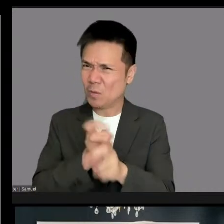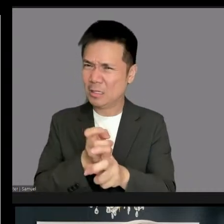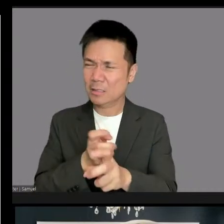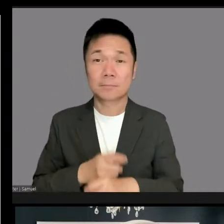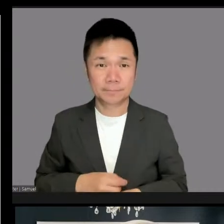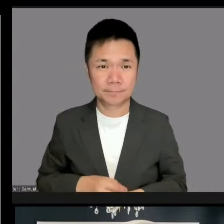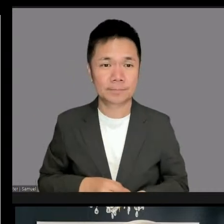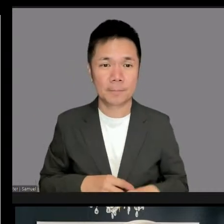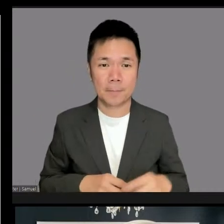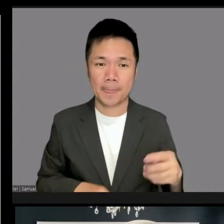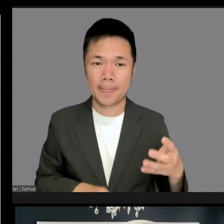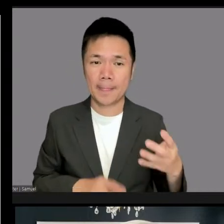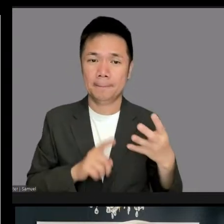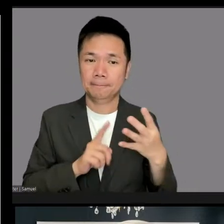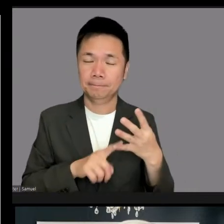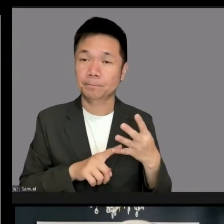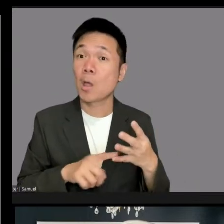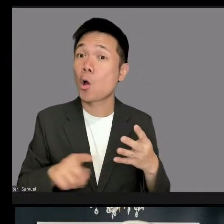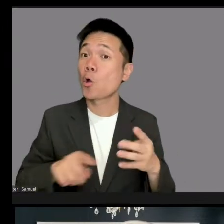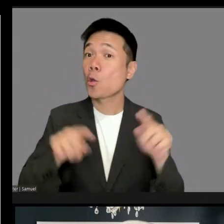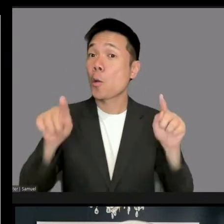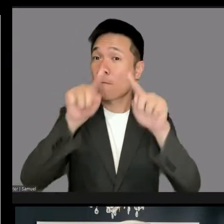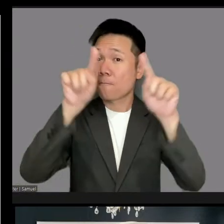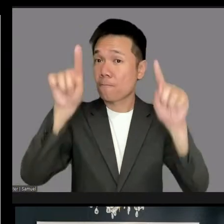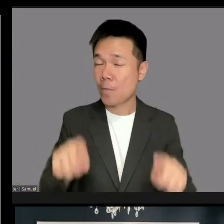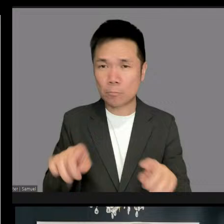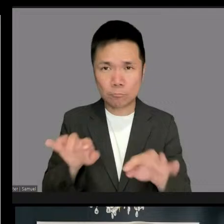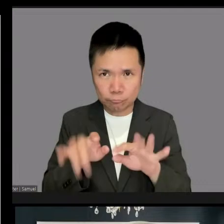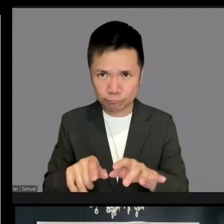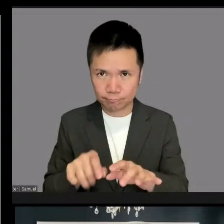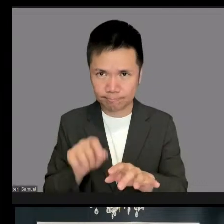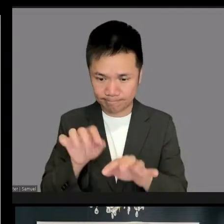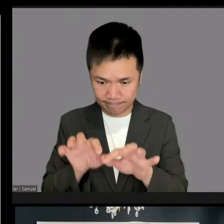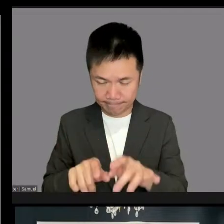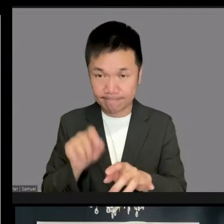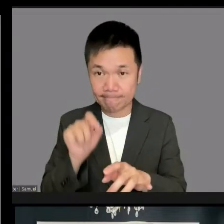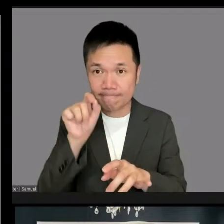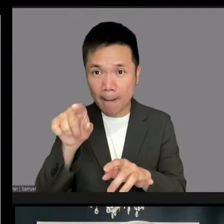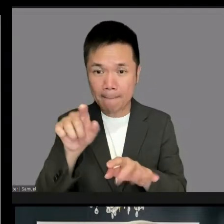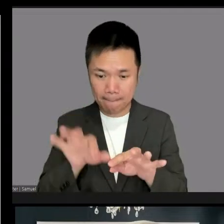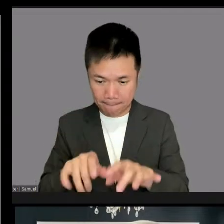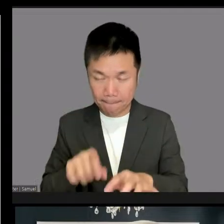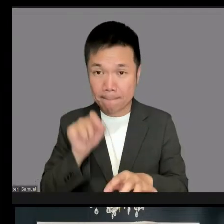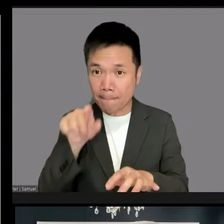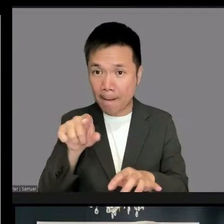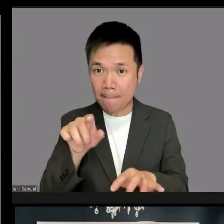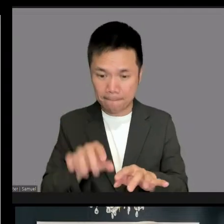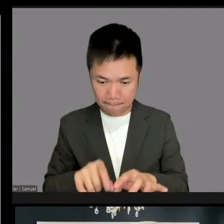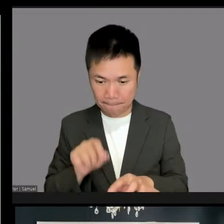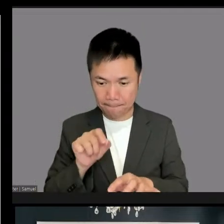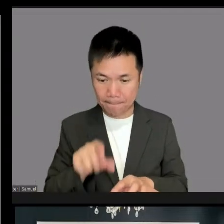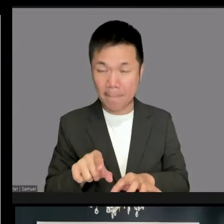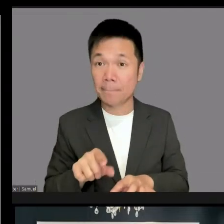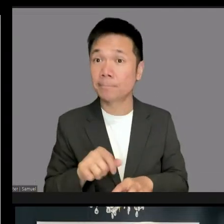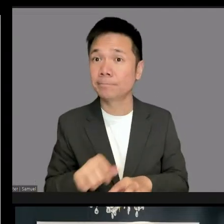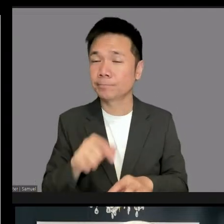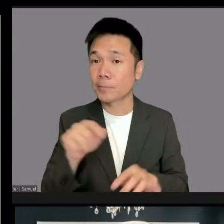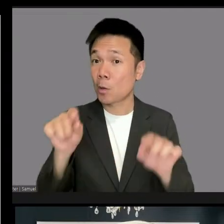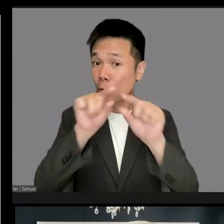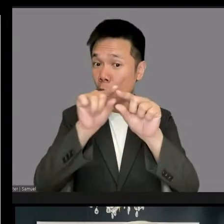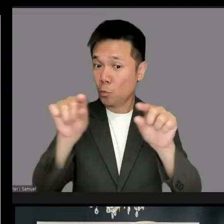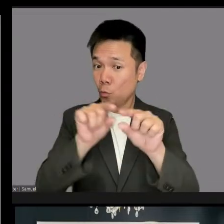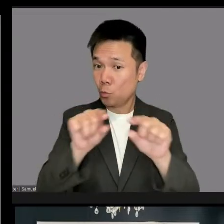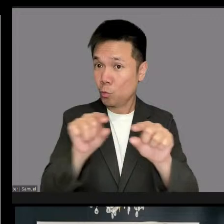then lastly, forms and input fields. You want to make sure that when someone is interacting with your website and they're giving information such